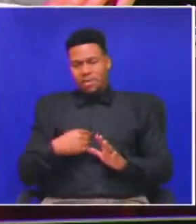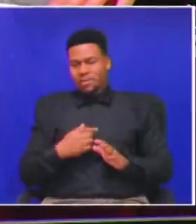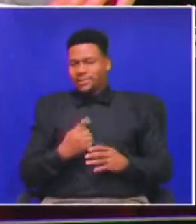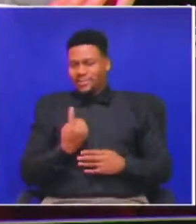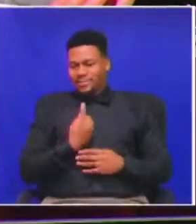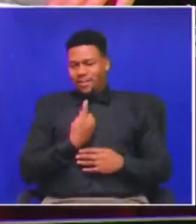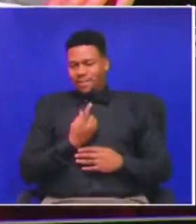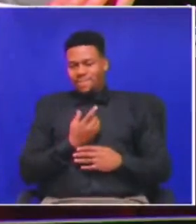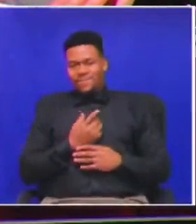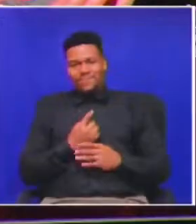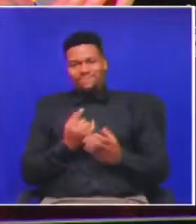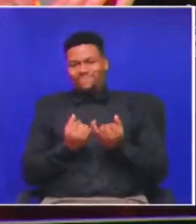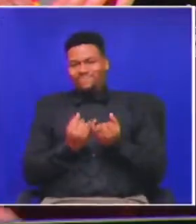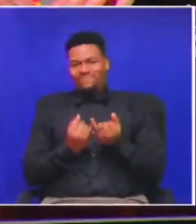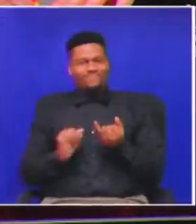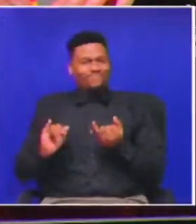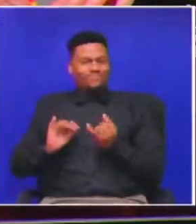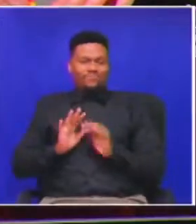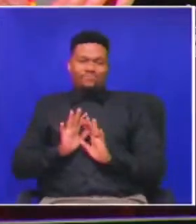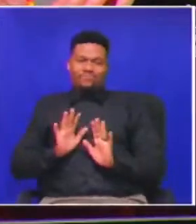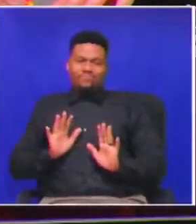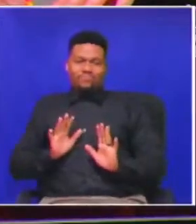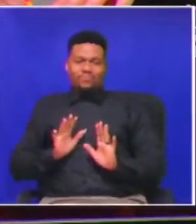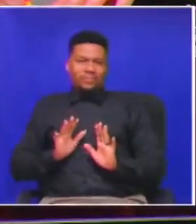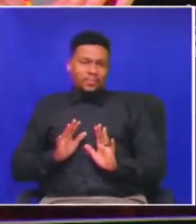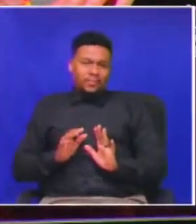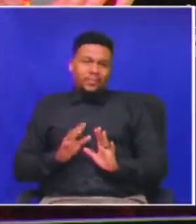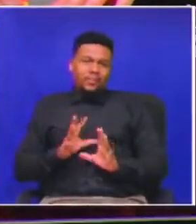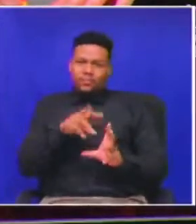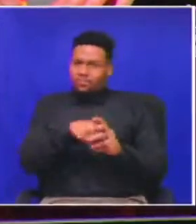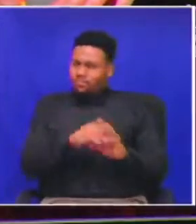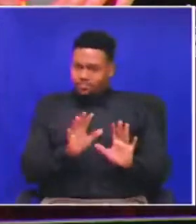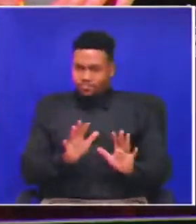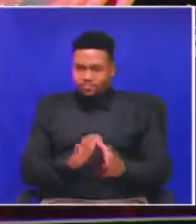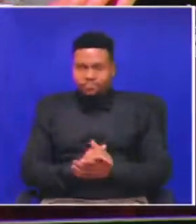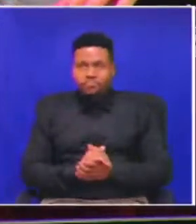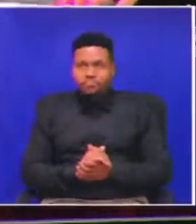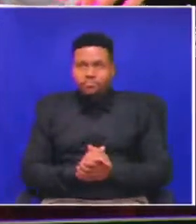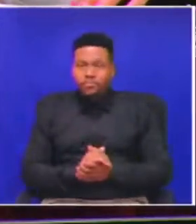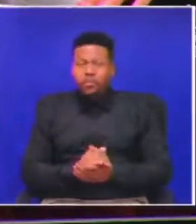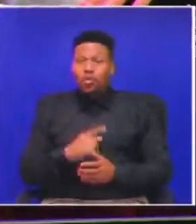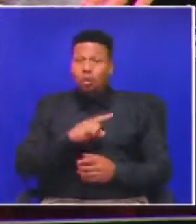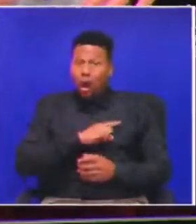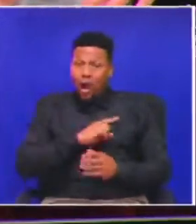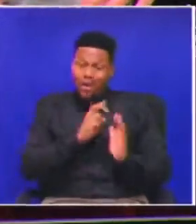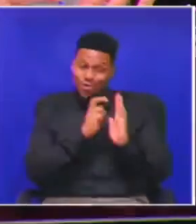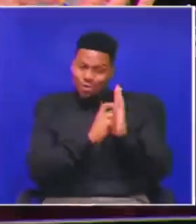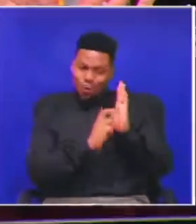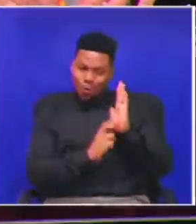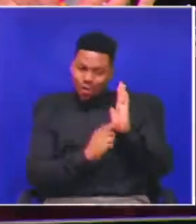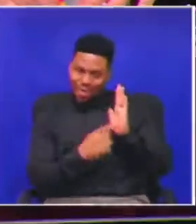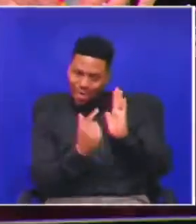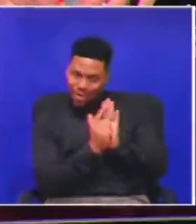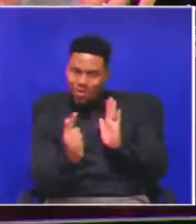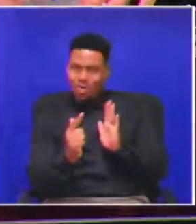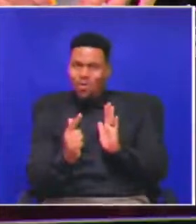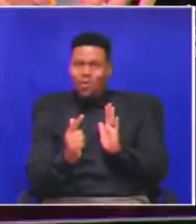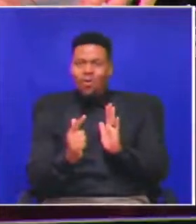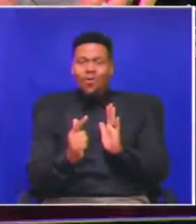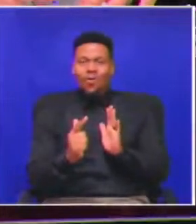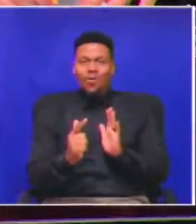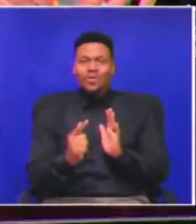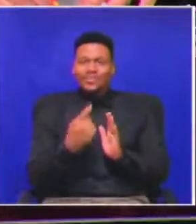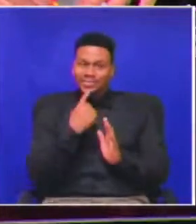should not, because the rule of law requires that institutions should act